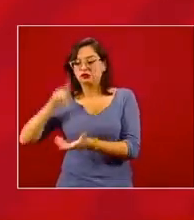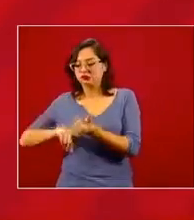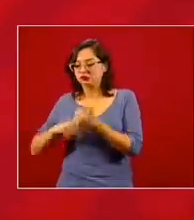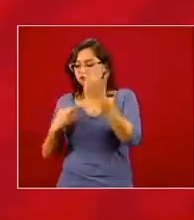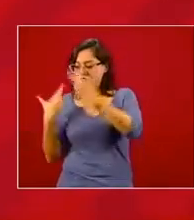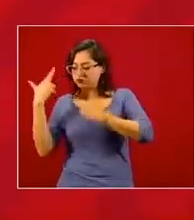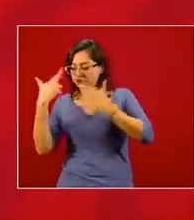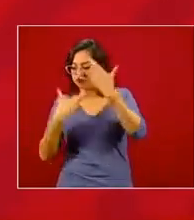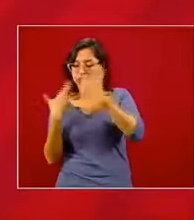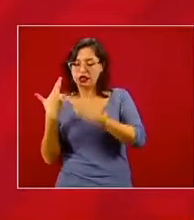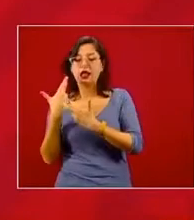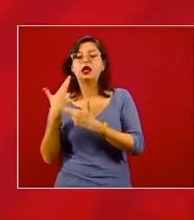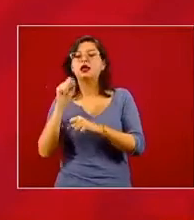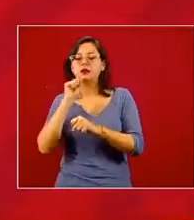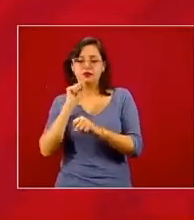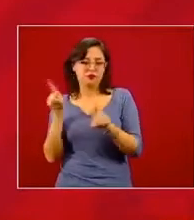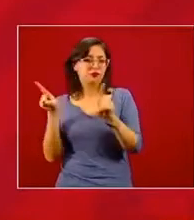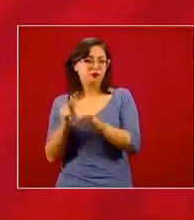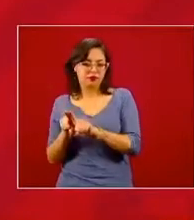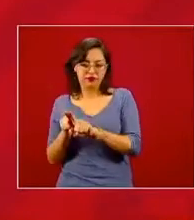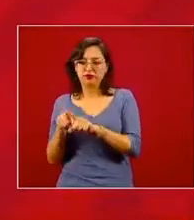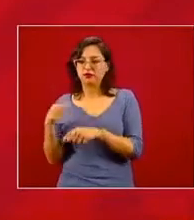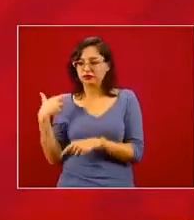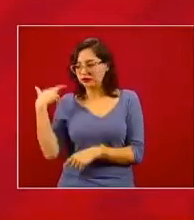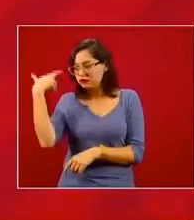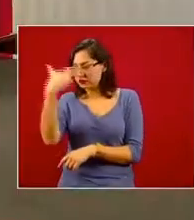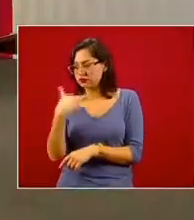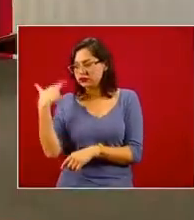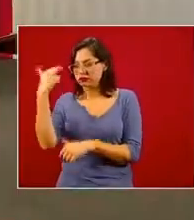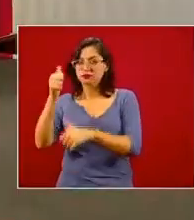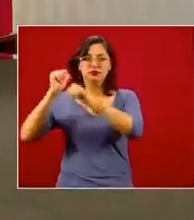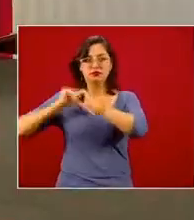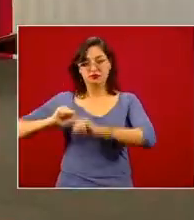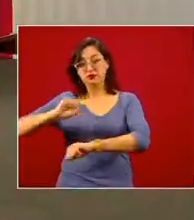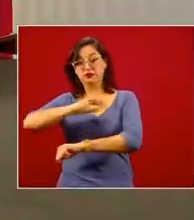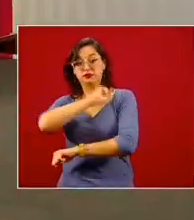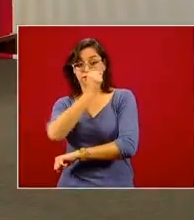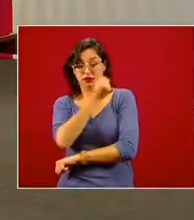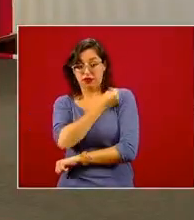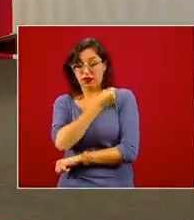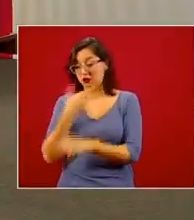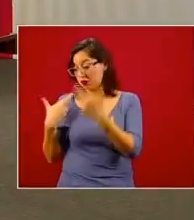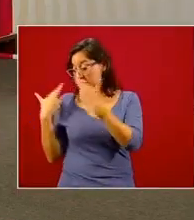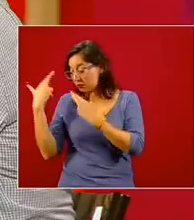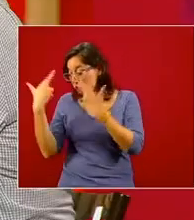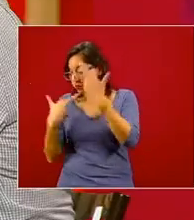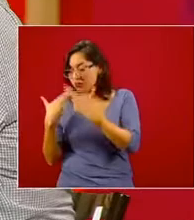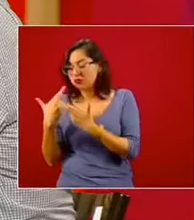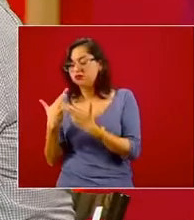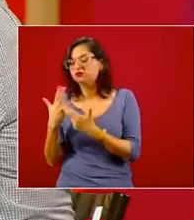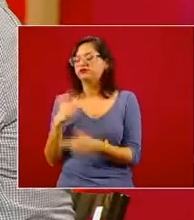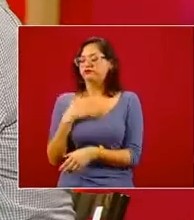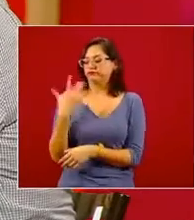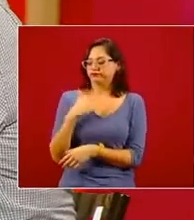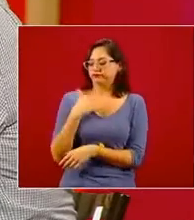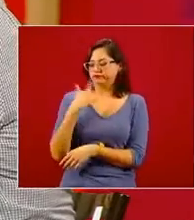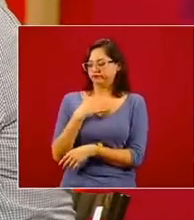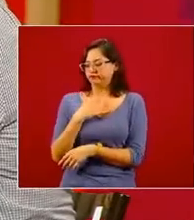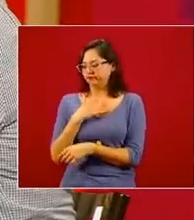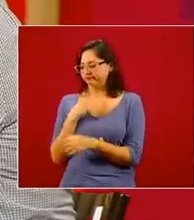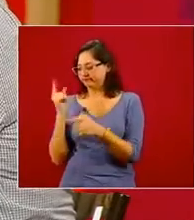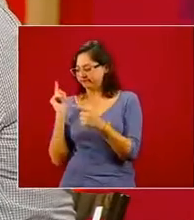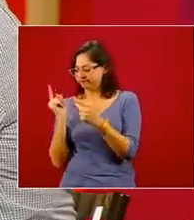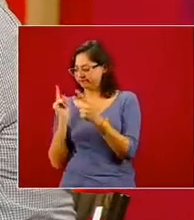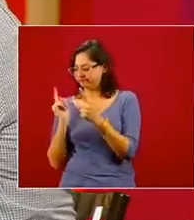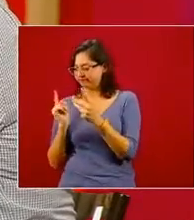llevan a cabo las unidades hospitalarias y las jurisdicciones There is sanitarias, a a classification través de that la cual doesn't need tienen ellos testing, que which is dictaminar epidemiological and todos los casos clinical,